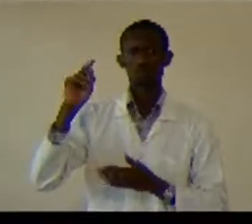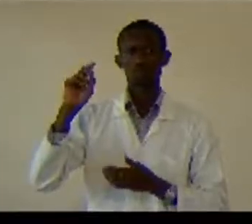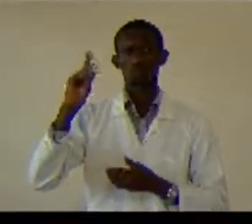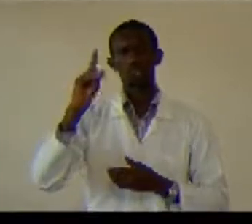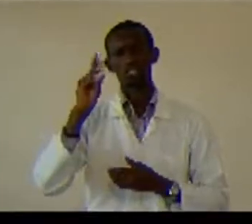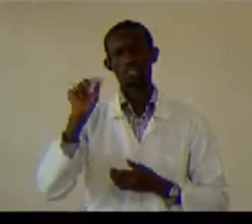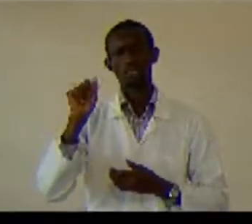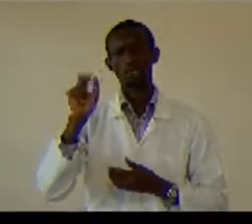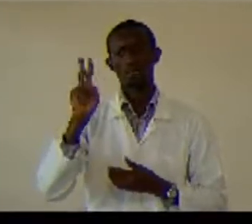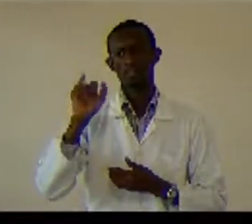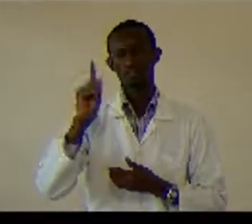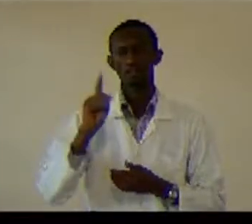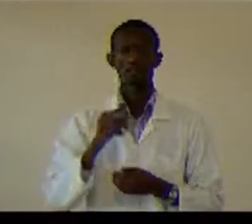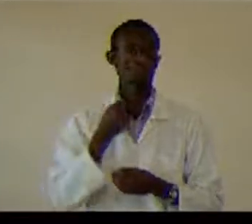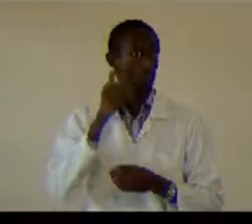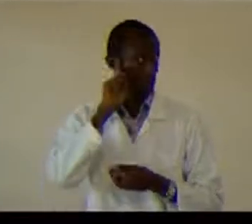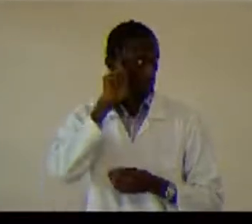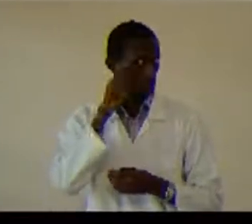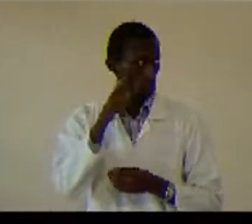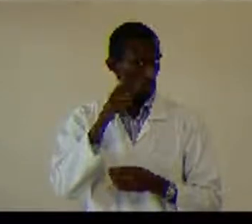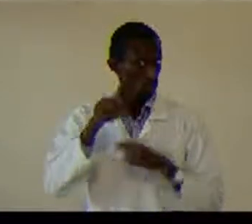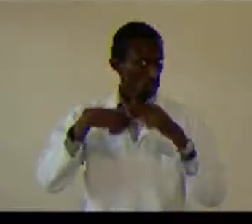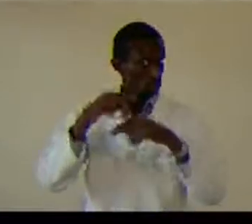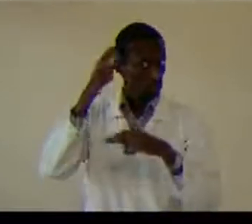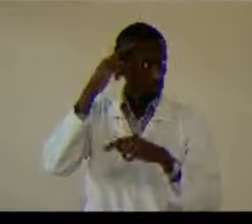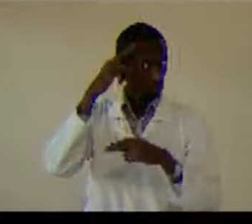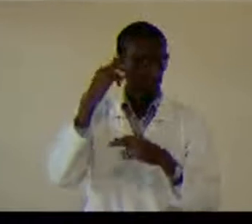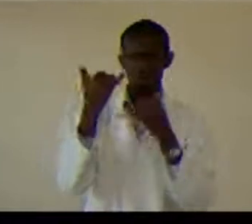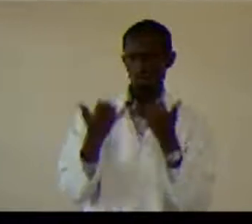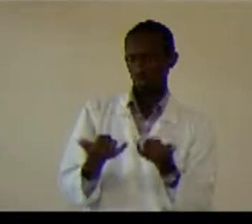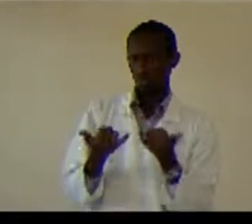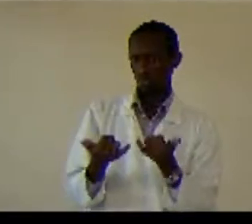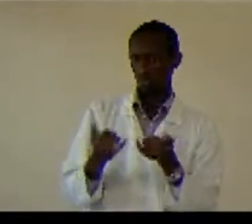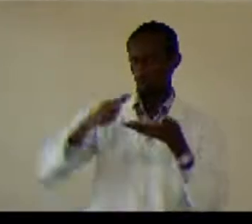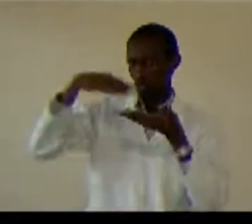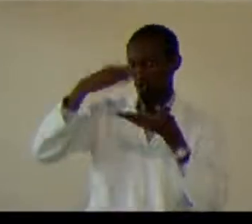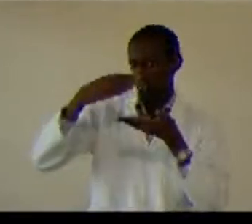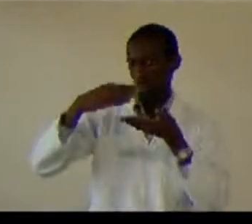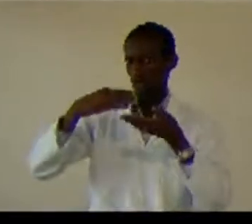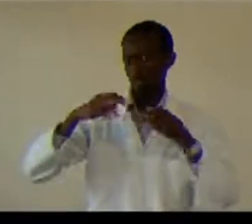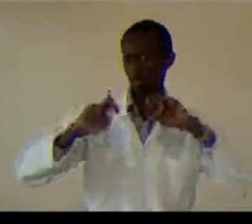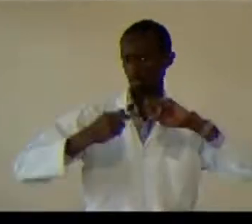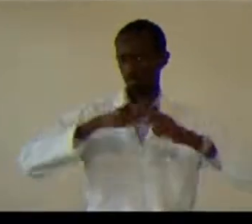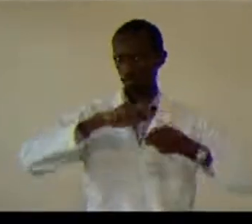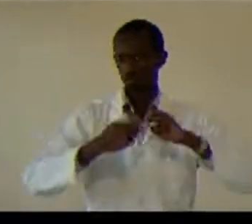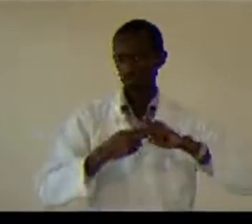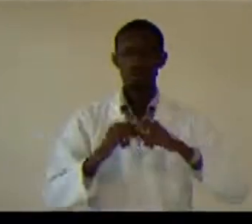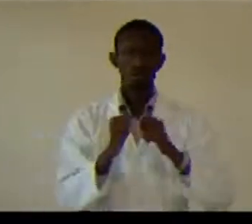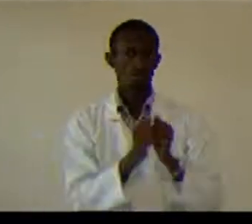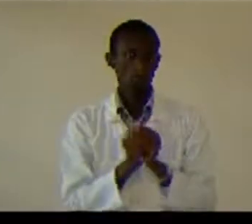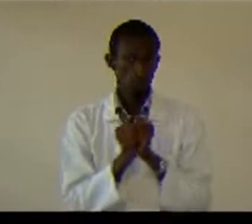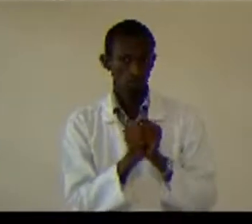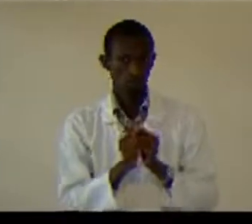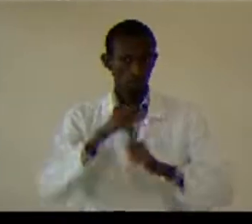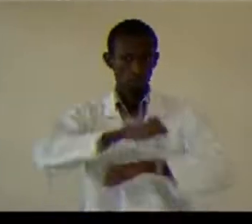and I hope you remember me. And today, we are going to be learning physics together with the students of